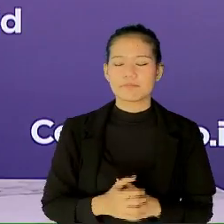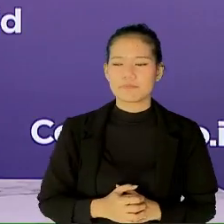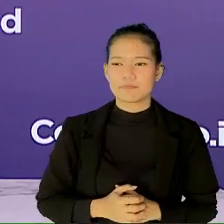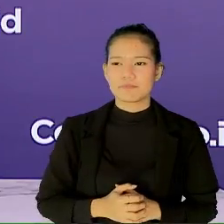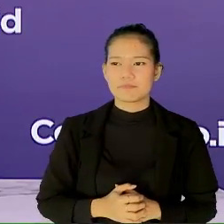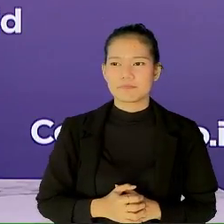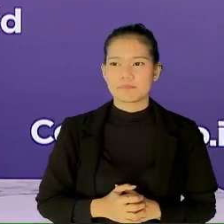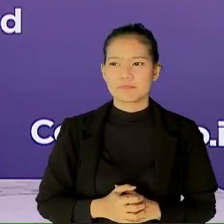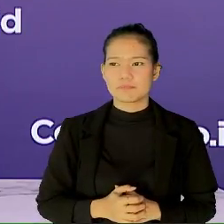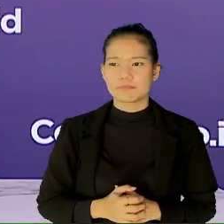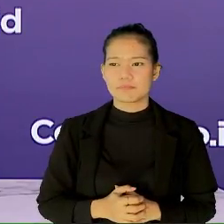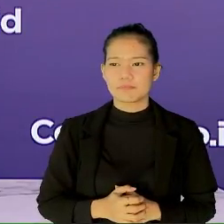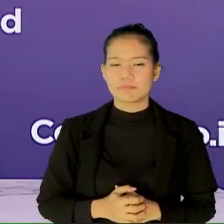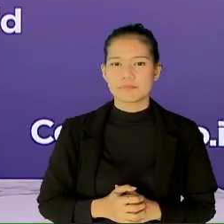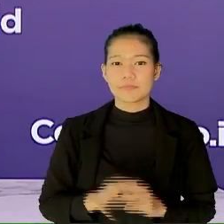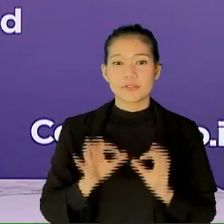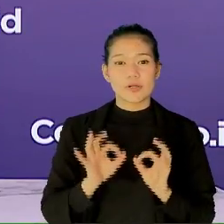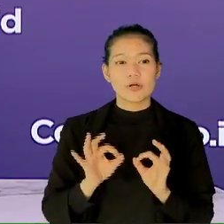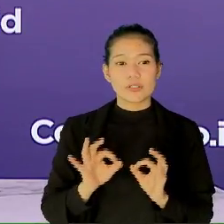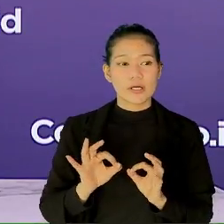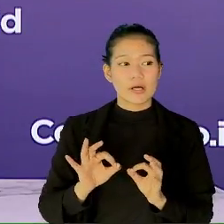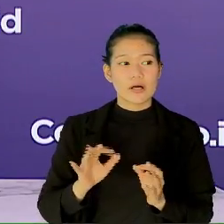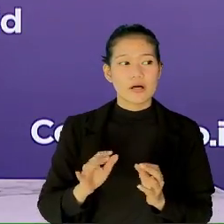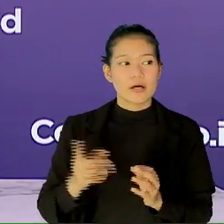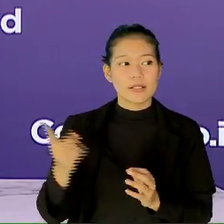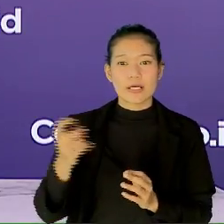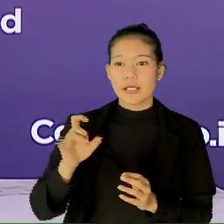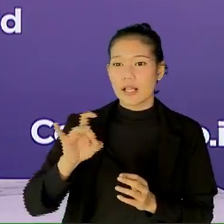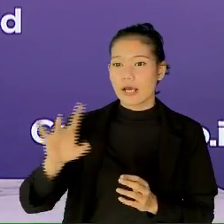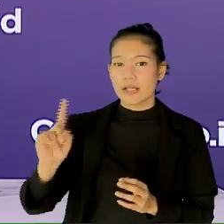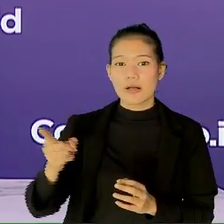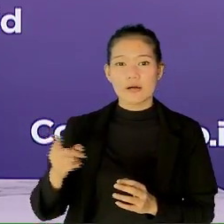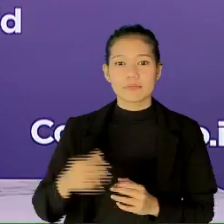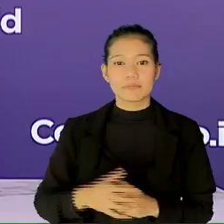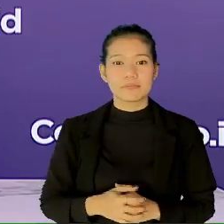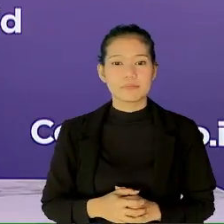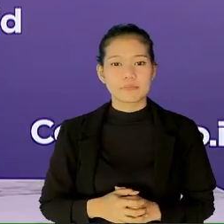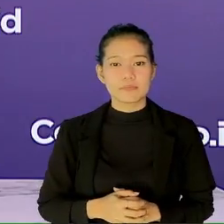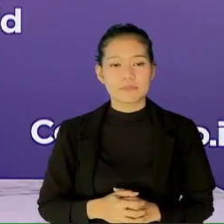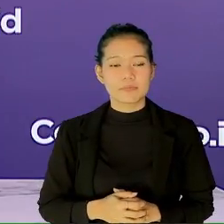there? Okay. Any other questions from anybody?